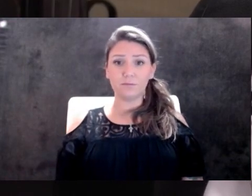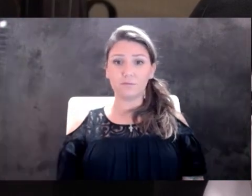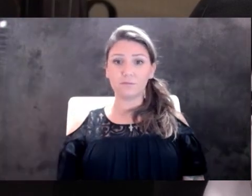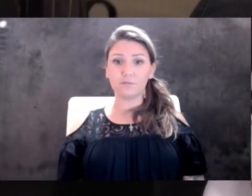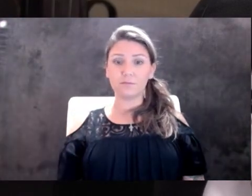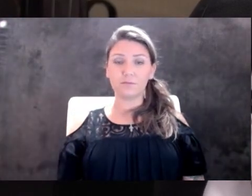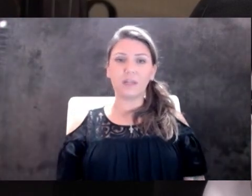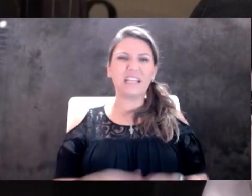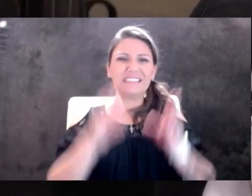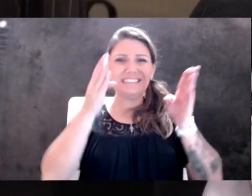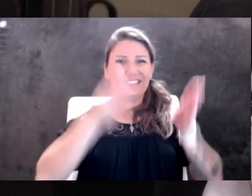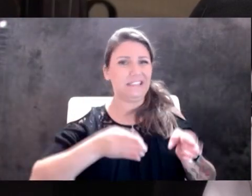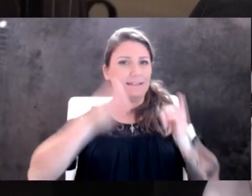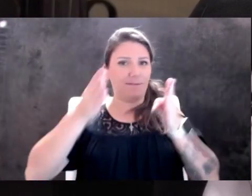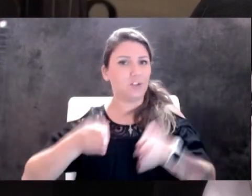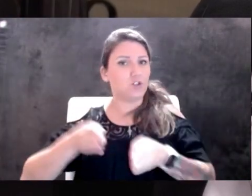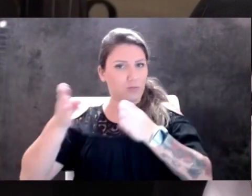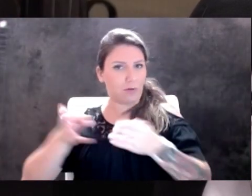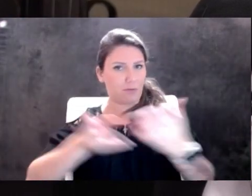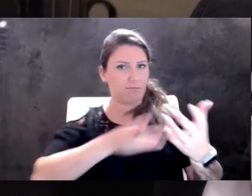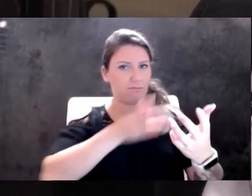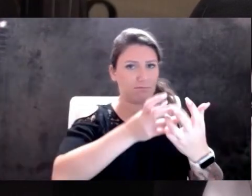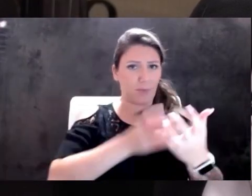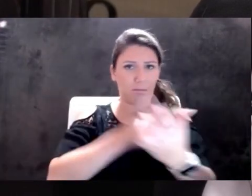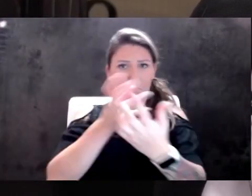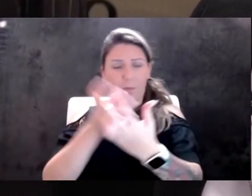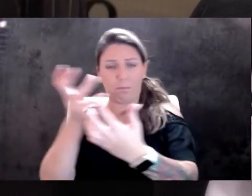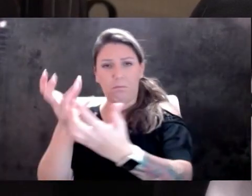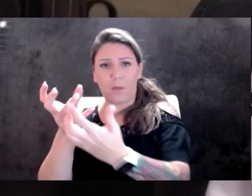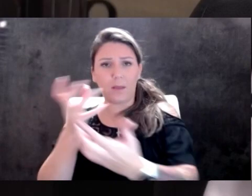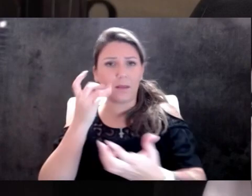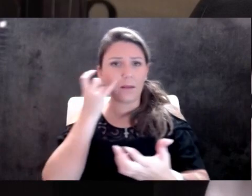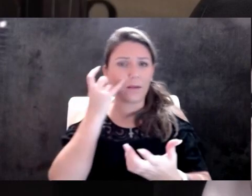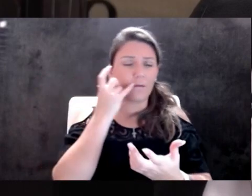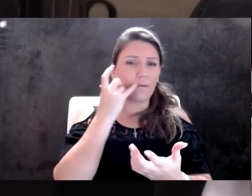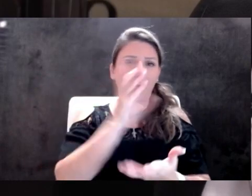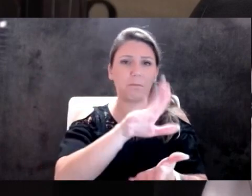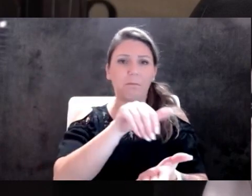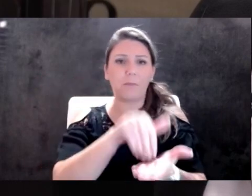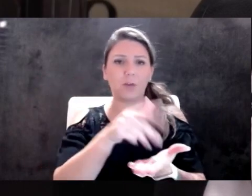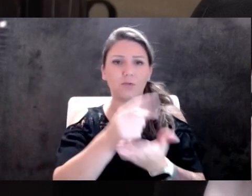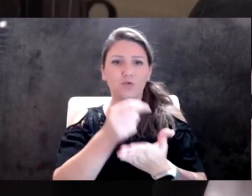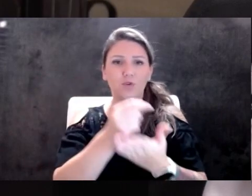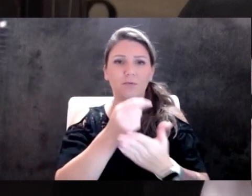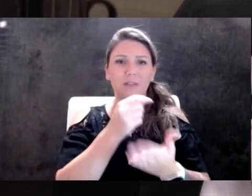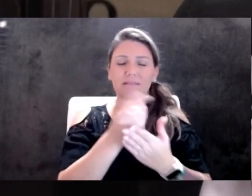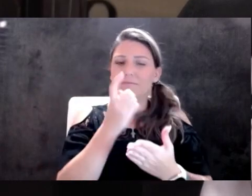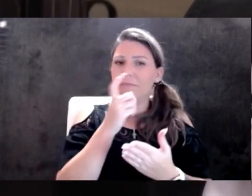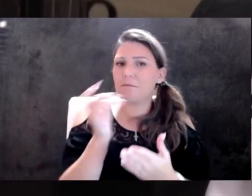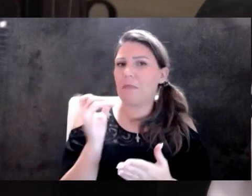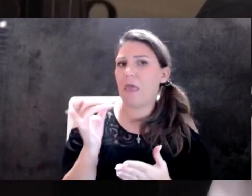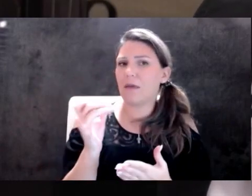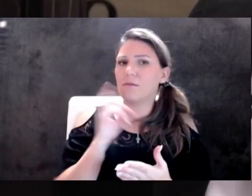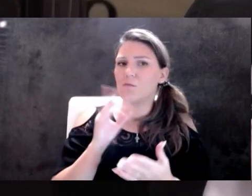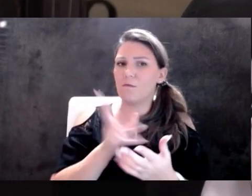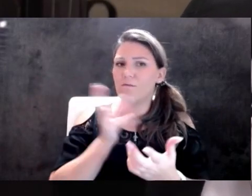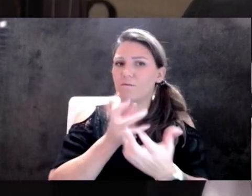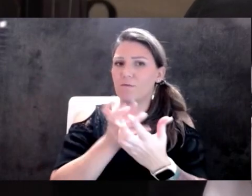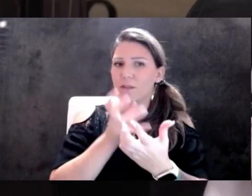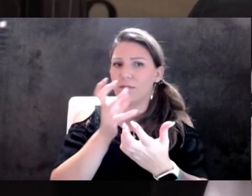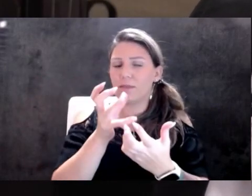are different types of things. If you're in the middle of the treatment, it's unlikely that another treatment trial will fit at that particular